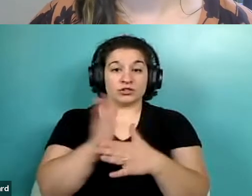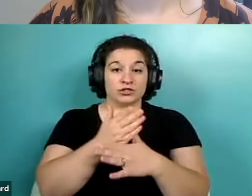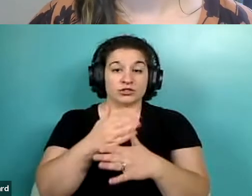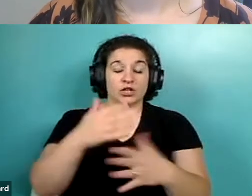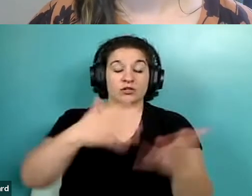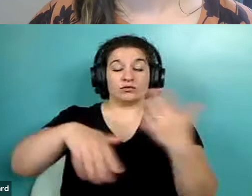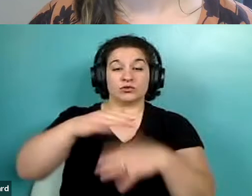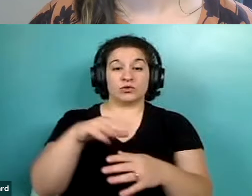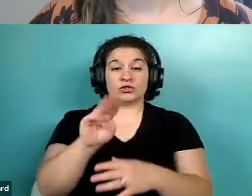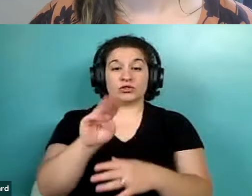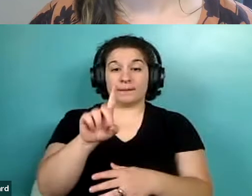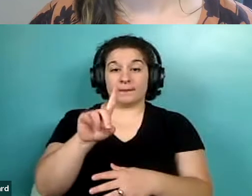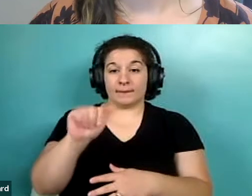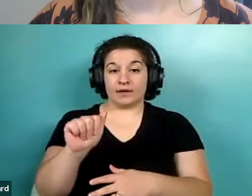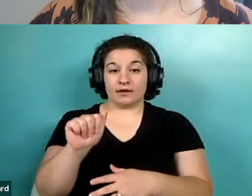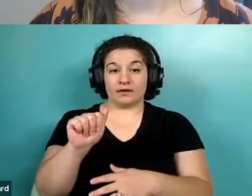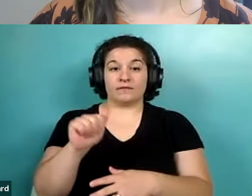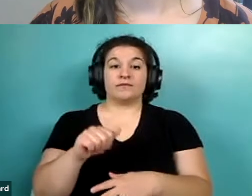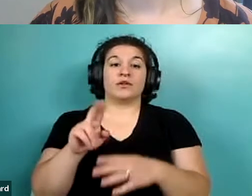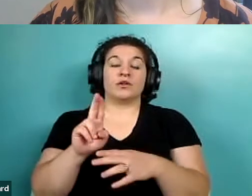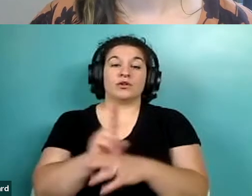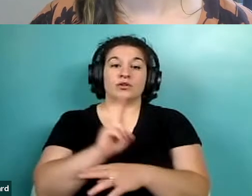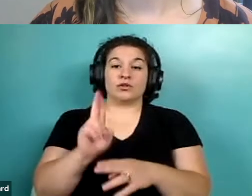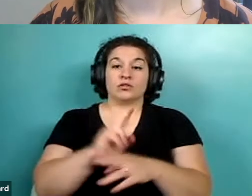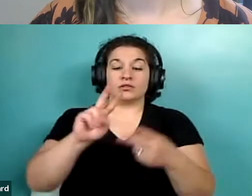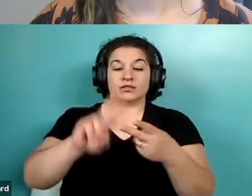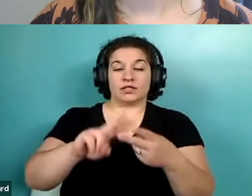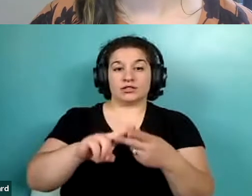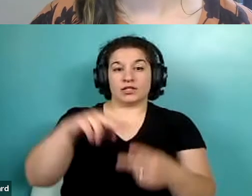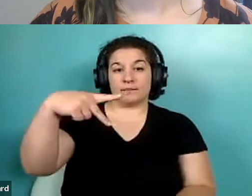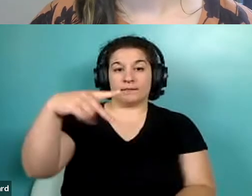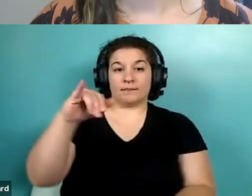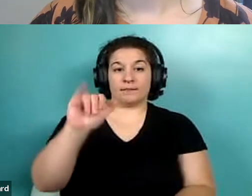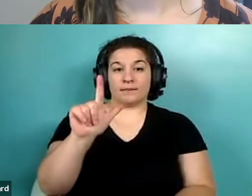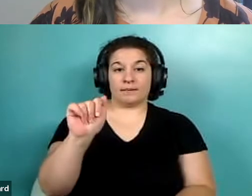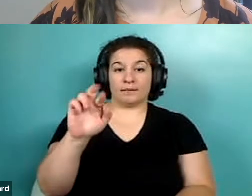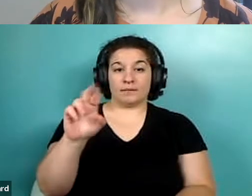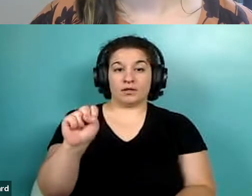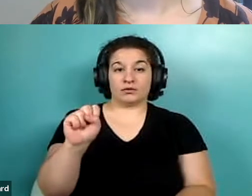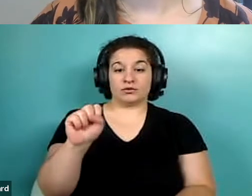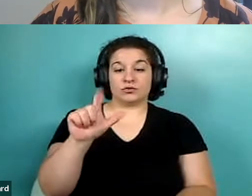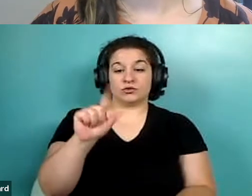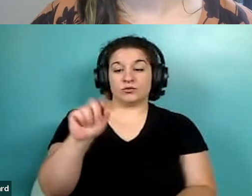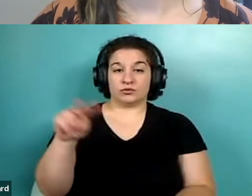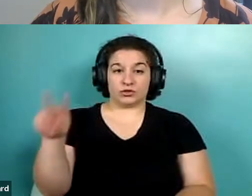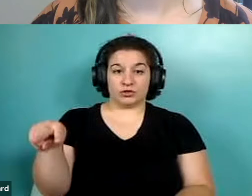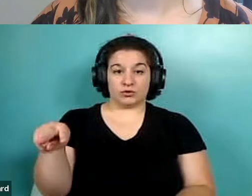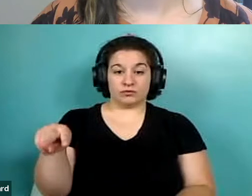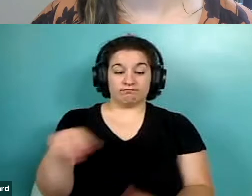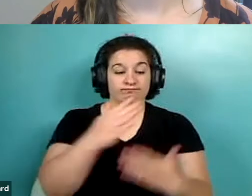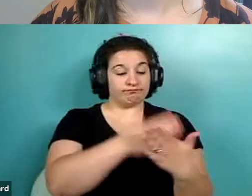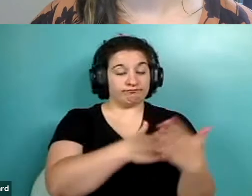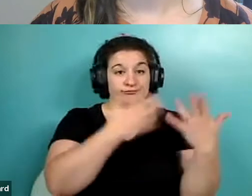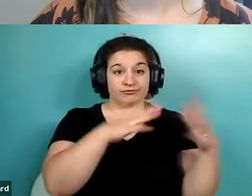using the hashtag PILLARS2022. No, so that brings me to the end of the housekeeping, and it's my pleasure to introduce